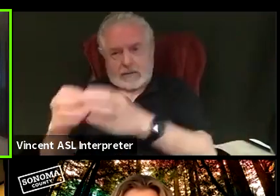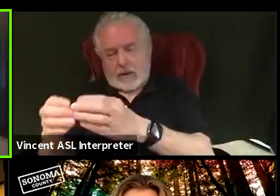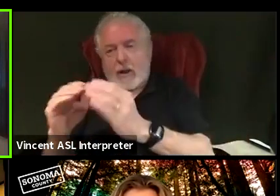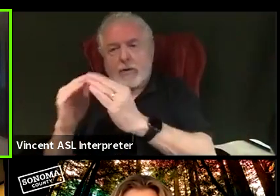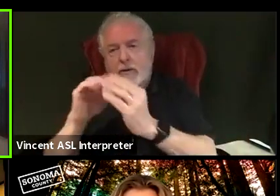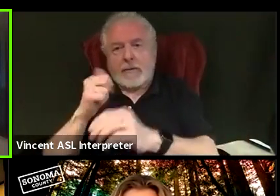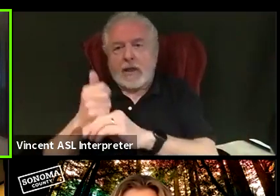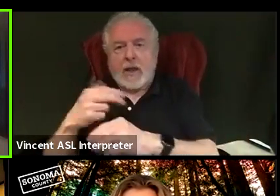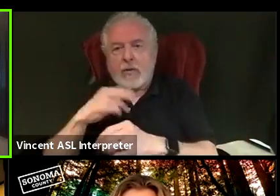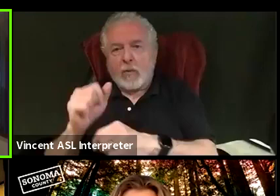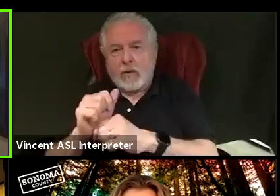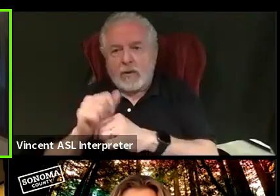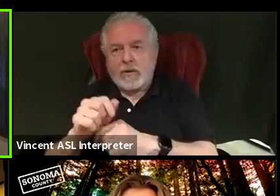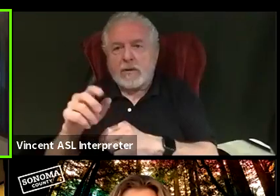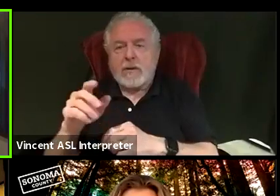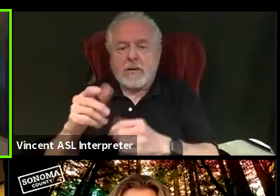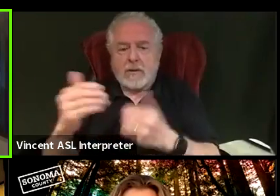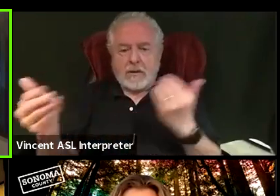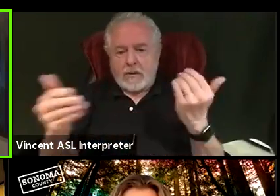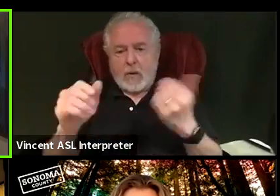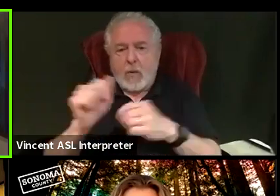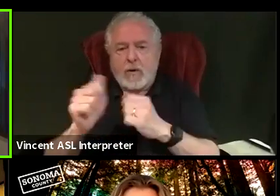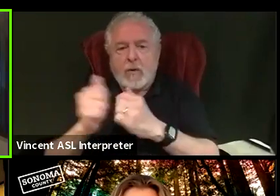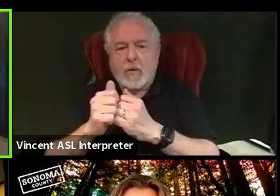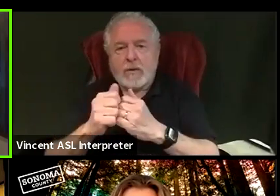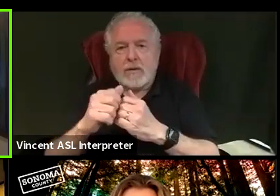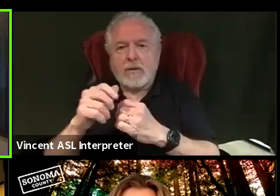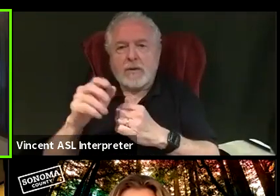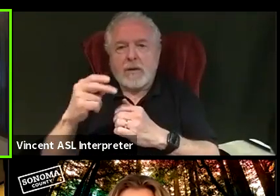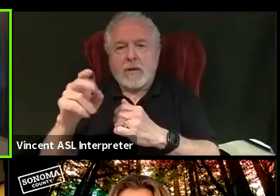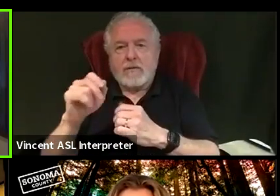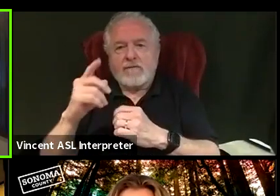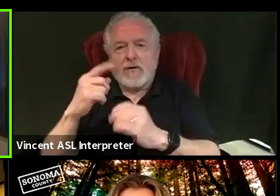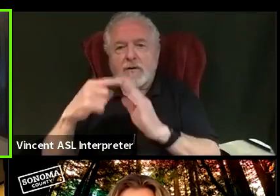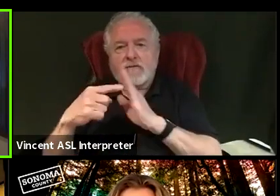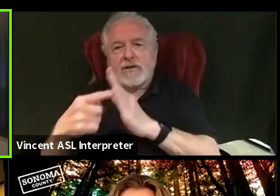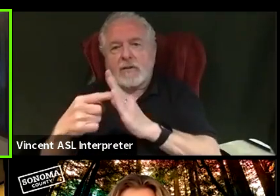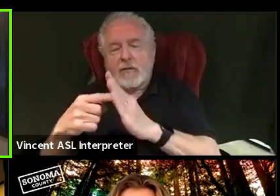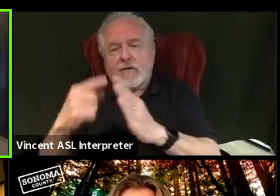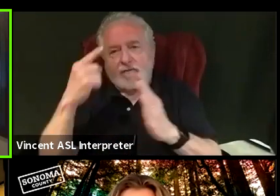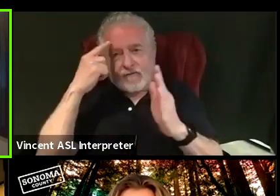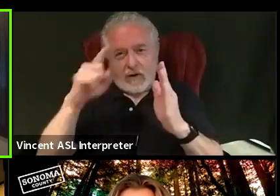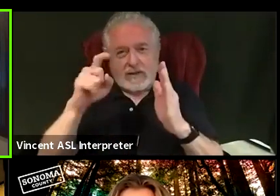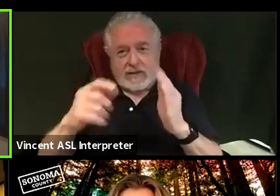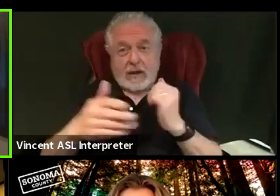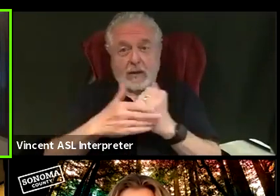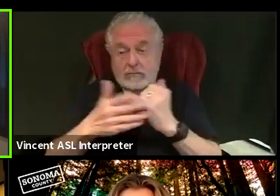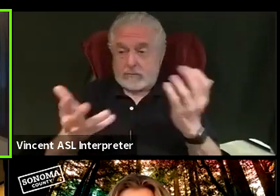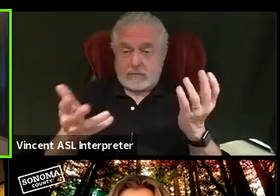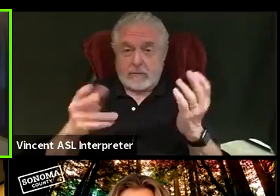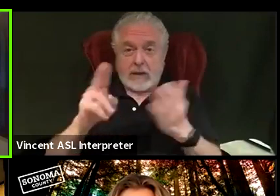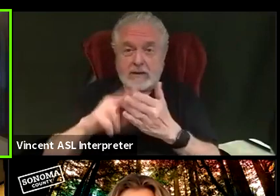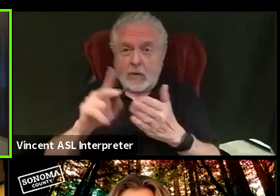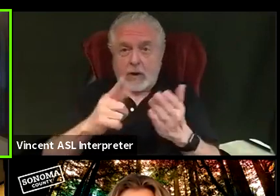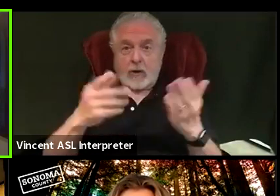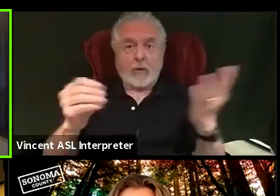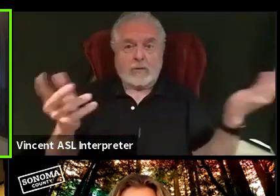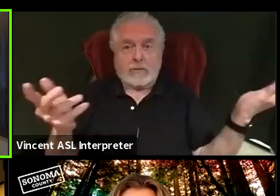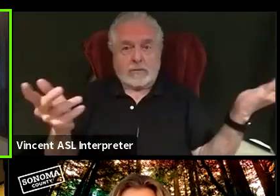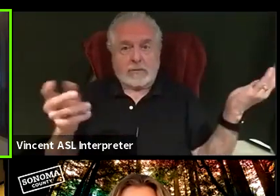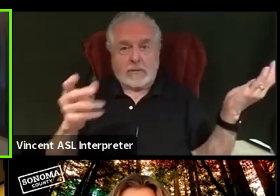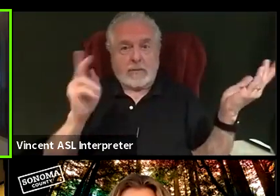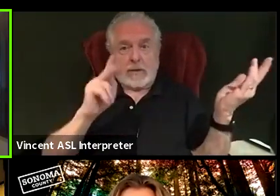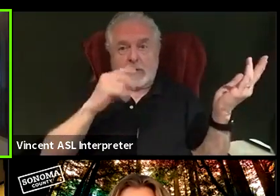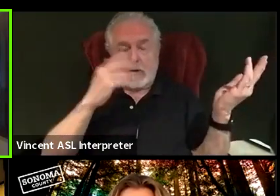community health workers, community liaisons are working with Corazon Healdsburg, for instance, for if I need help signing up, where do I go? There's still